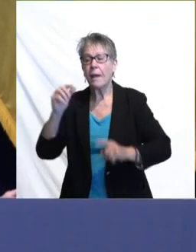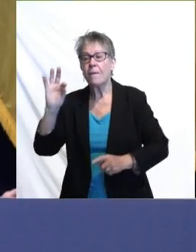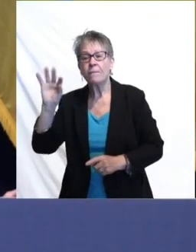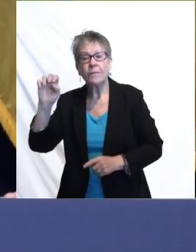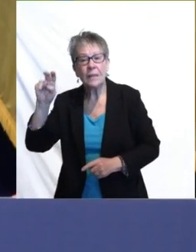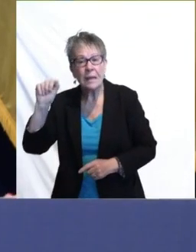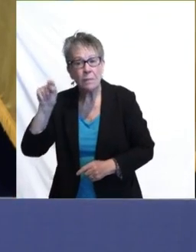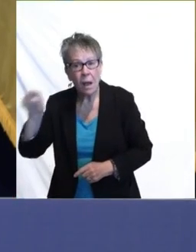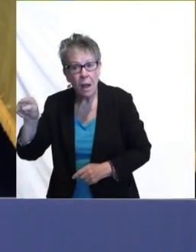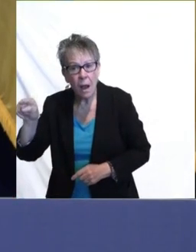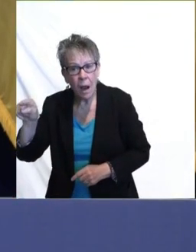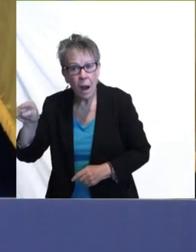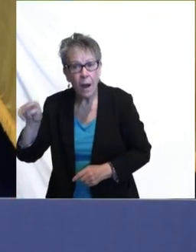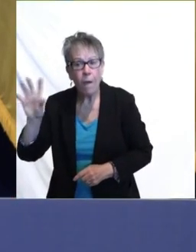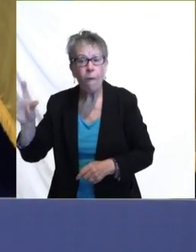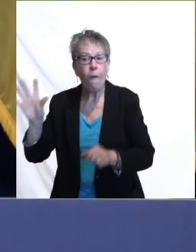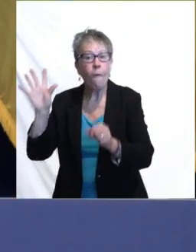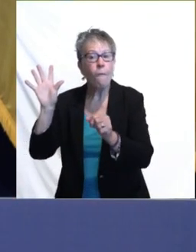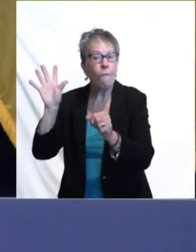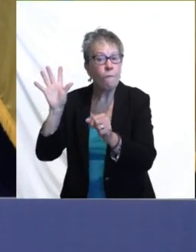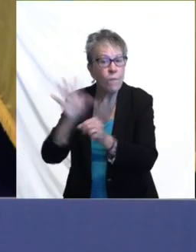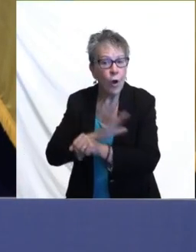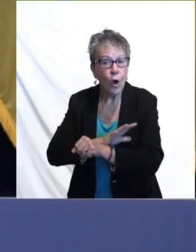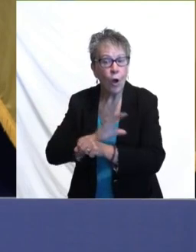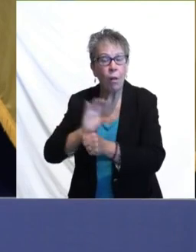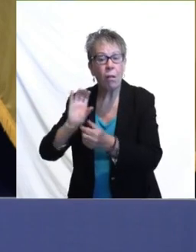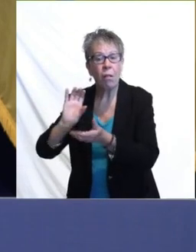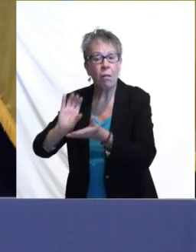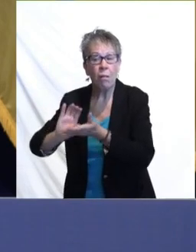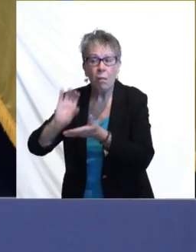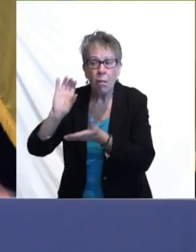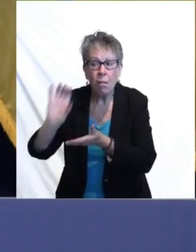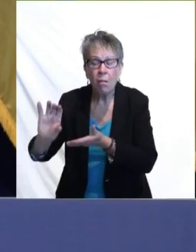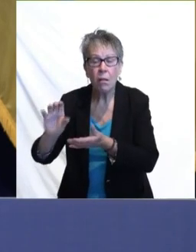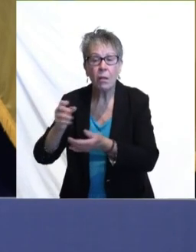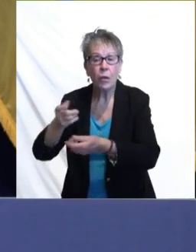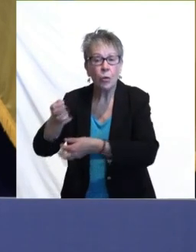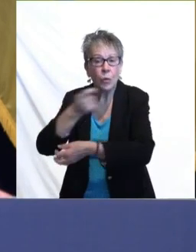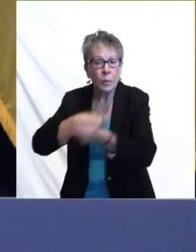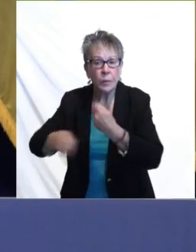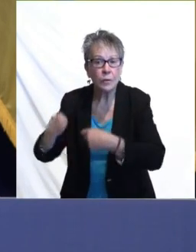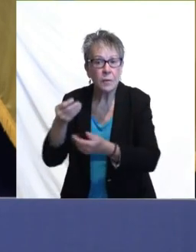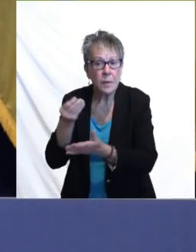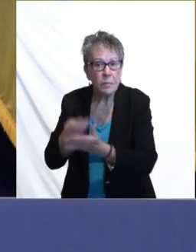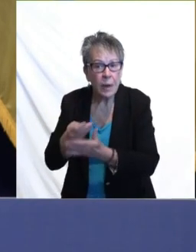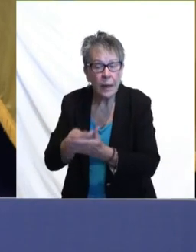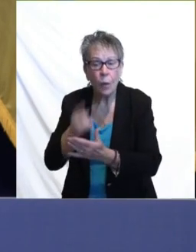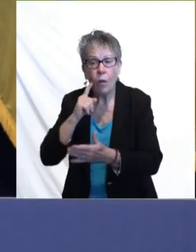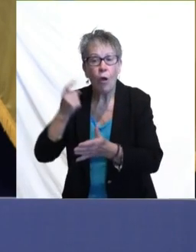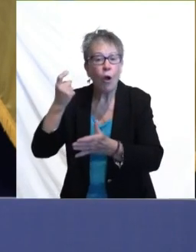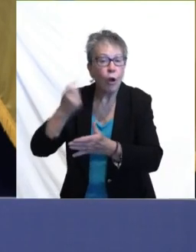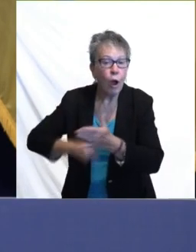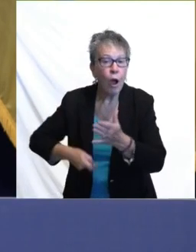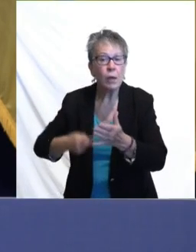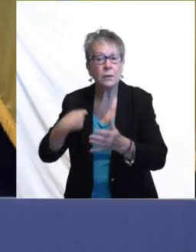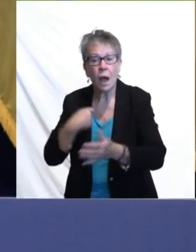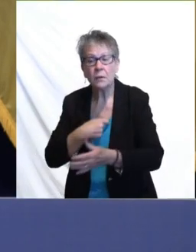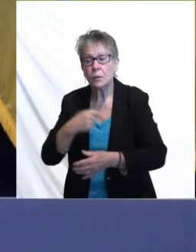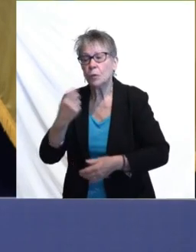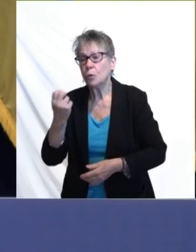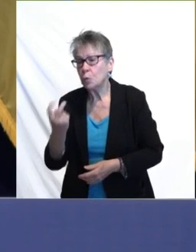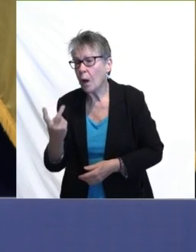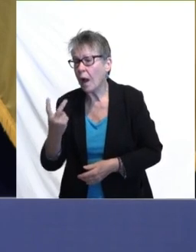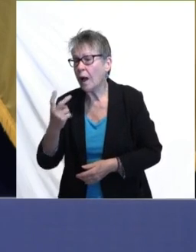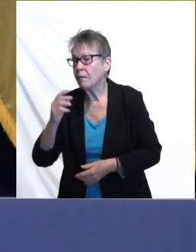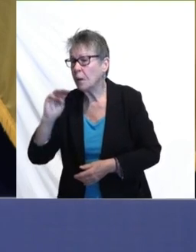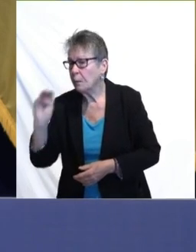of the first quarter is not an insignificant point. I think it's cost us $12 million a month to test the state workforce that